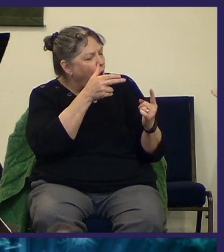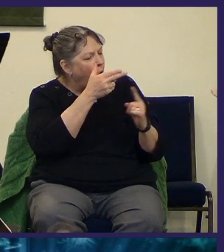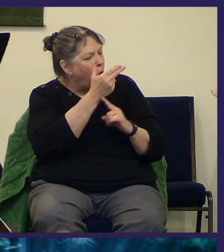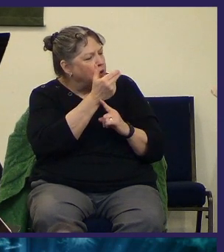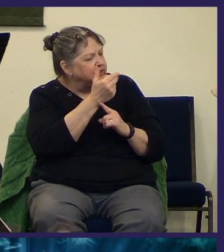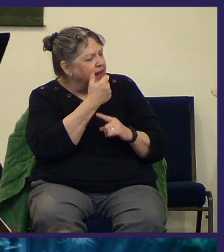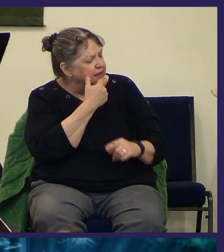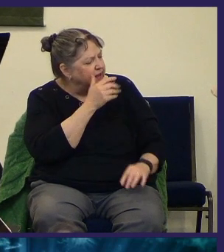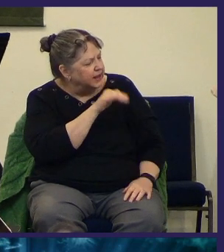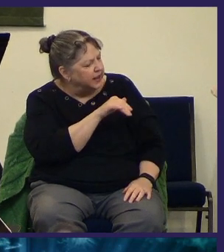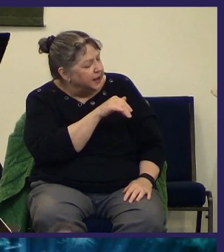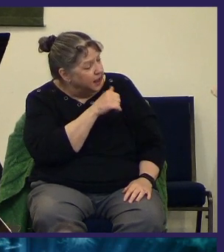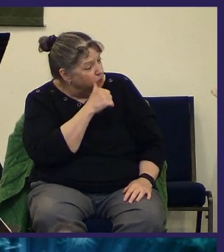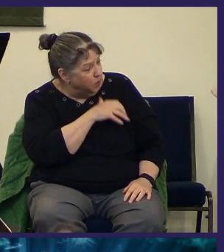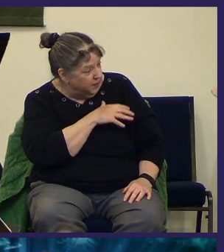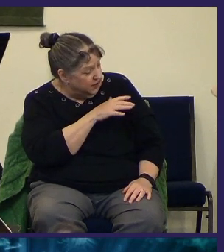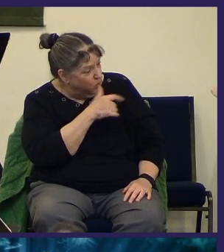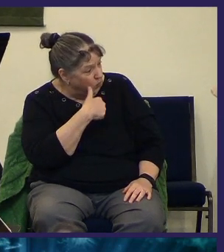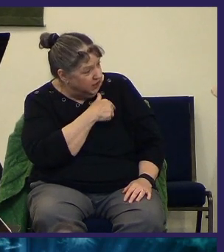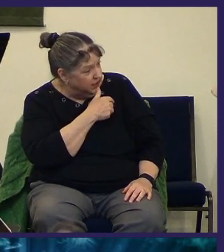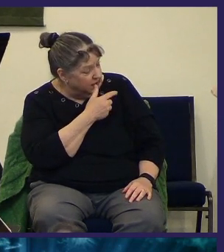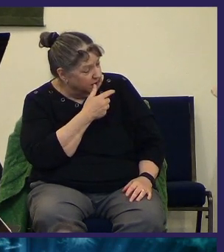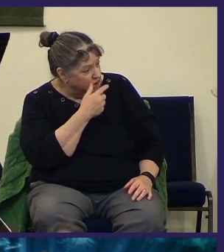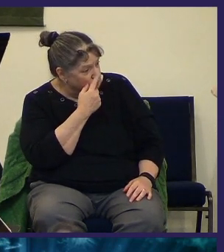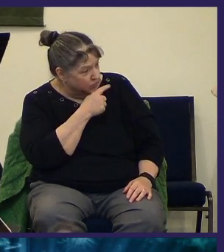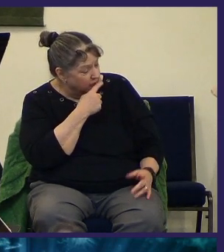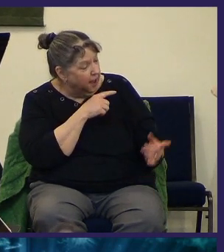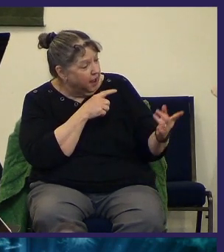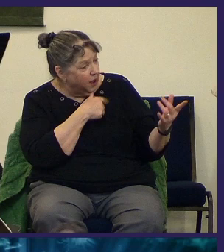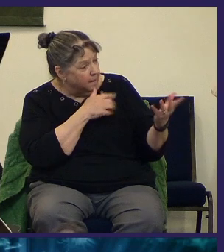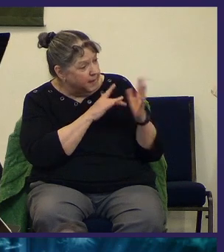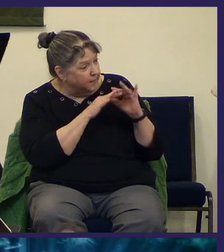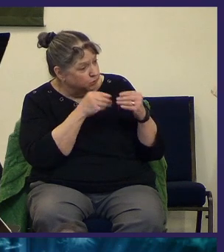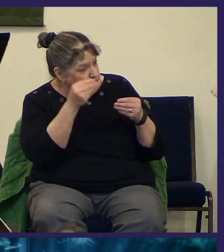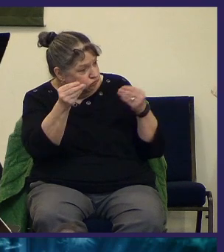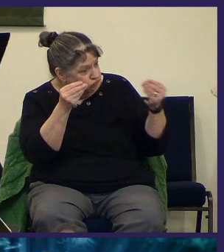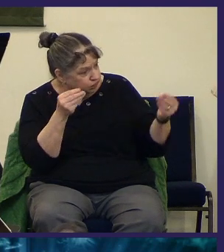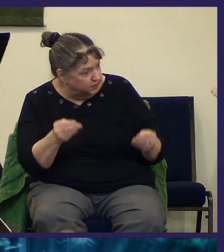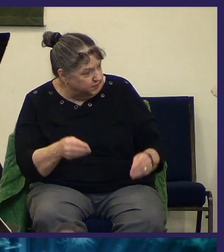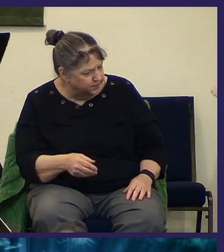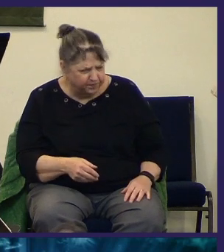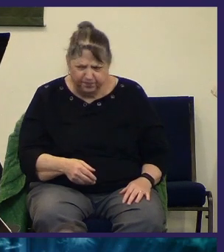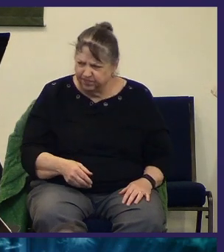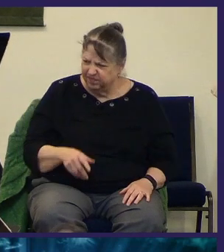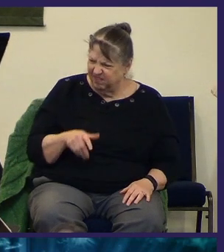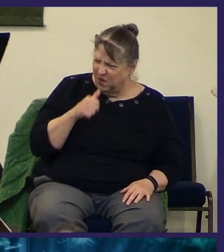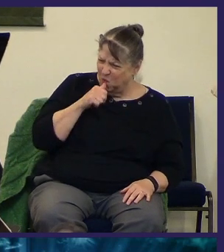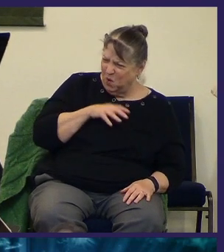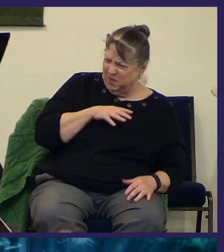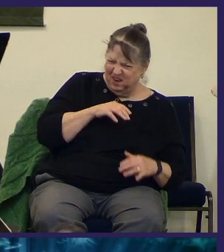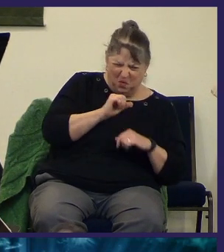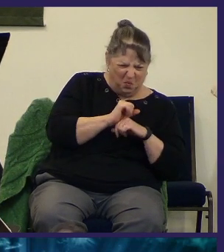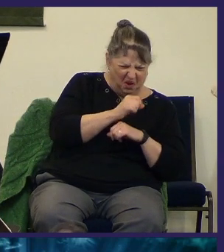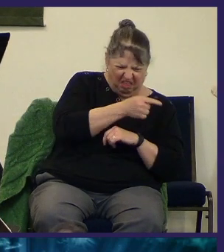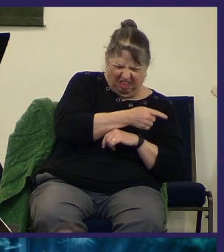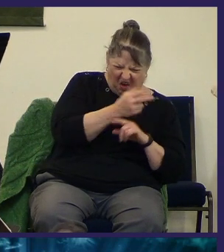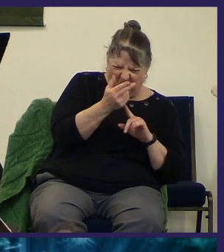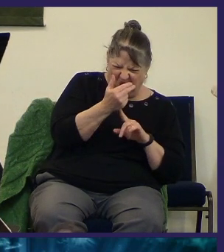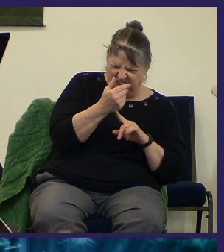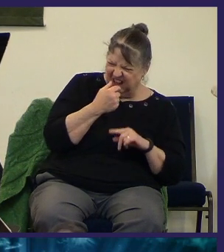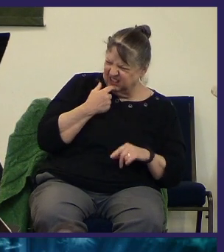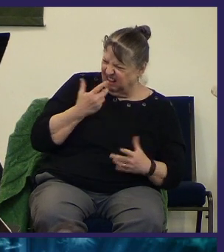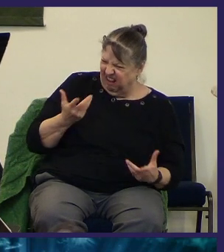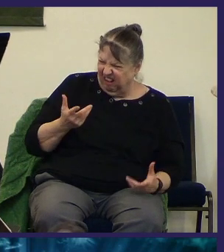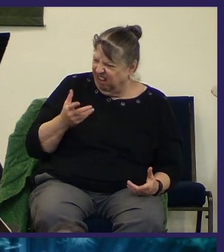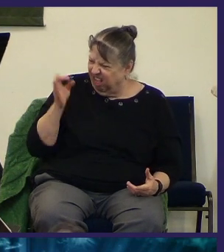gideons i never heard of the gideons so not everyone is aware of who the gideons are i